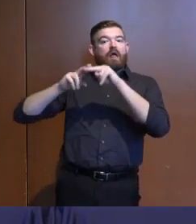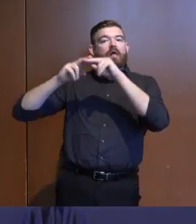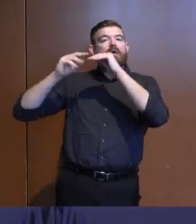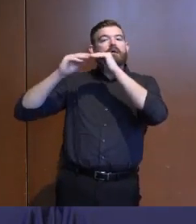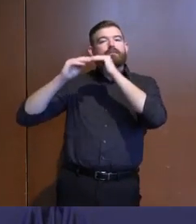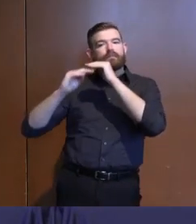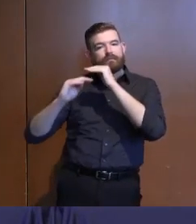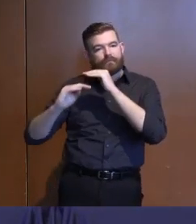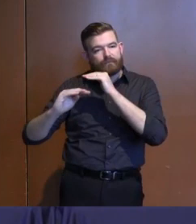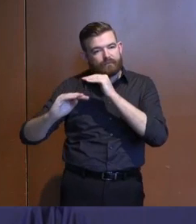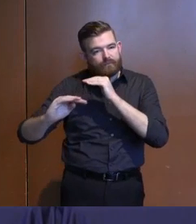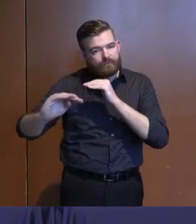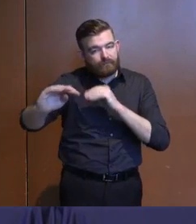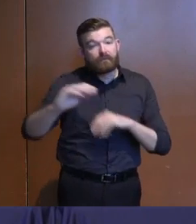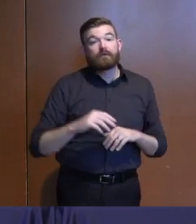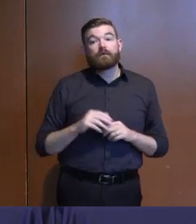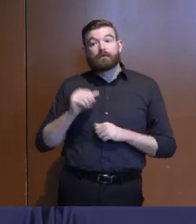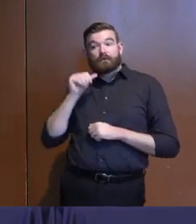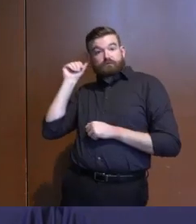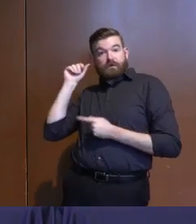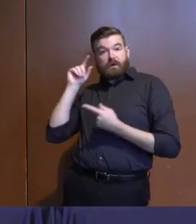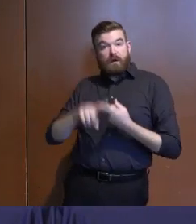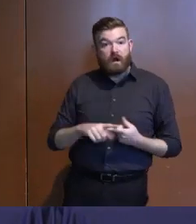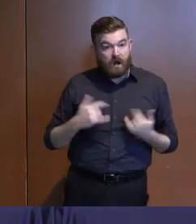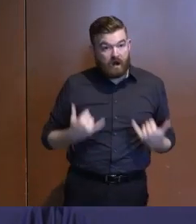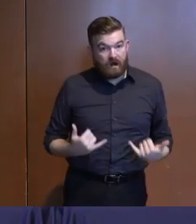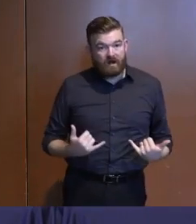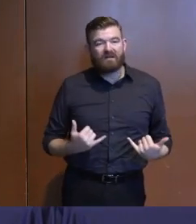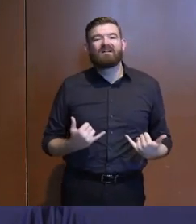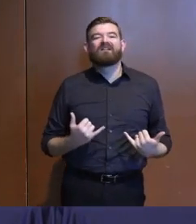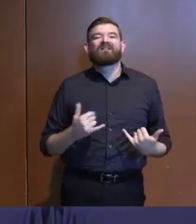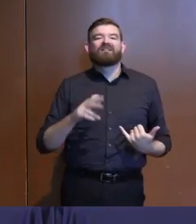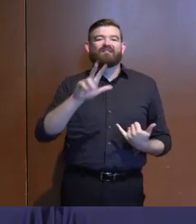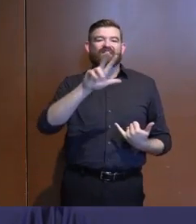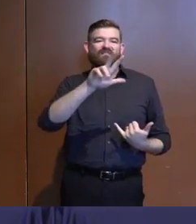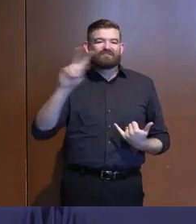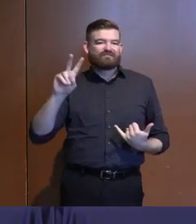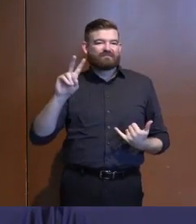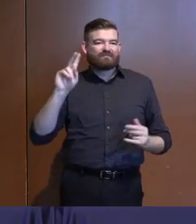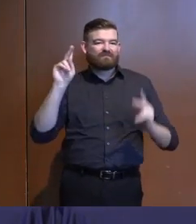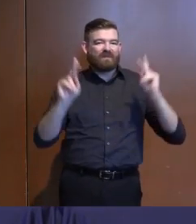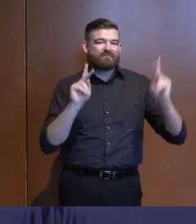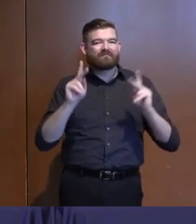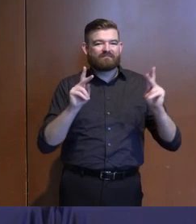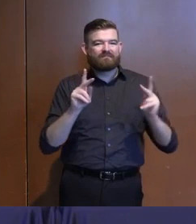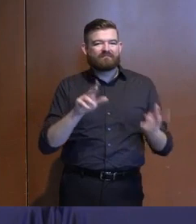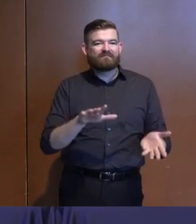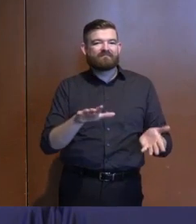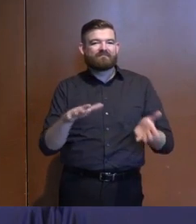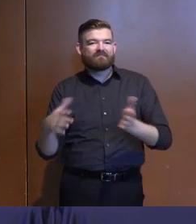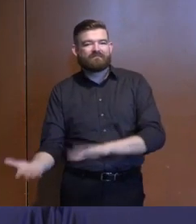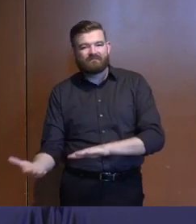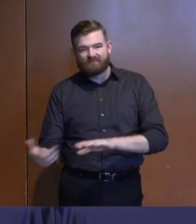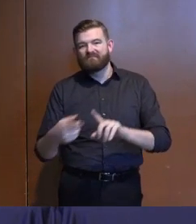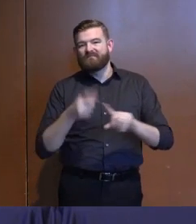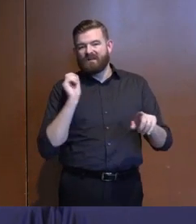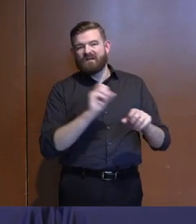another 32 of our fellow blessed New Jerseyans have died because of COVID-19